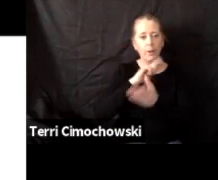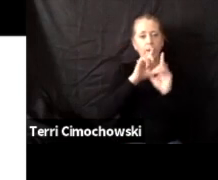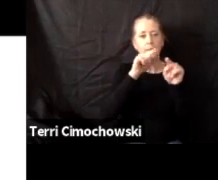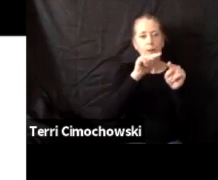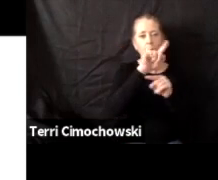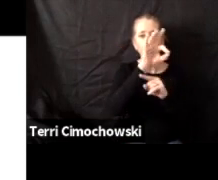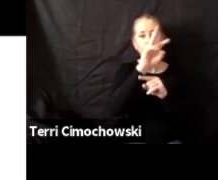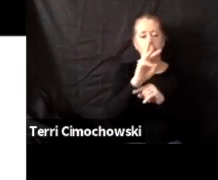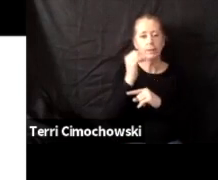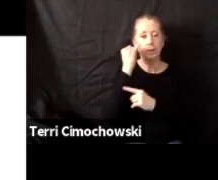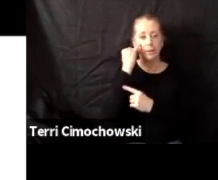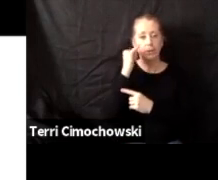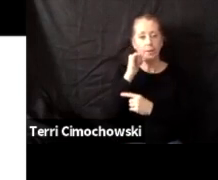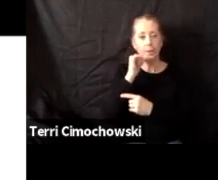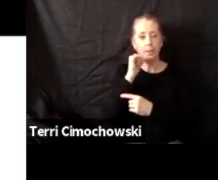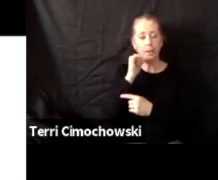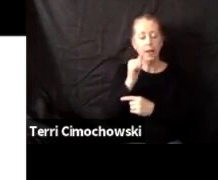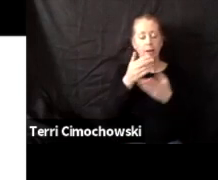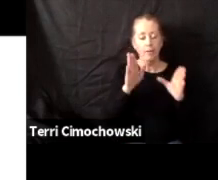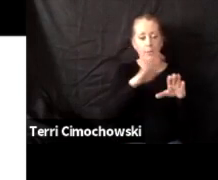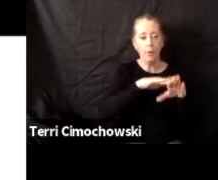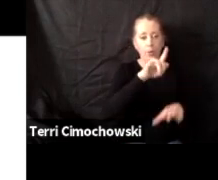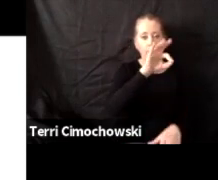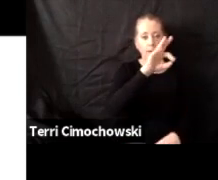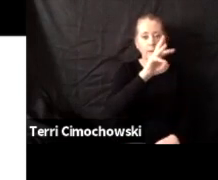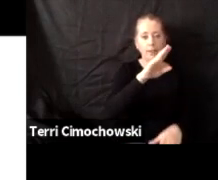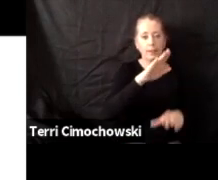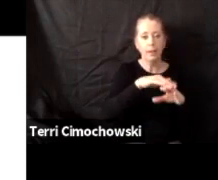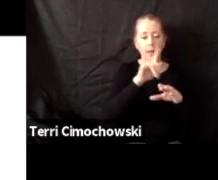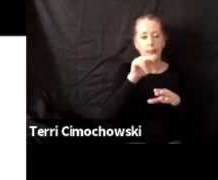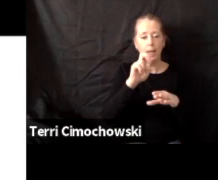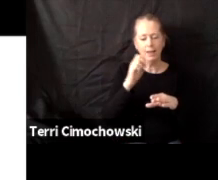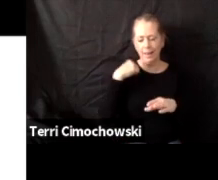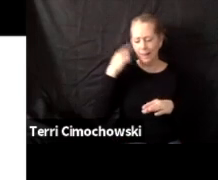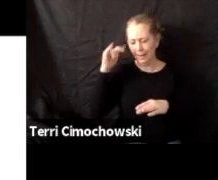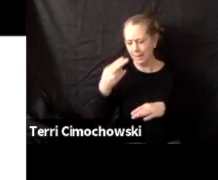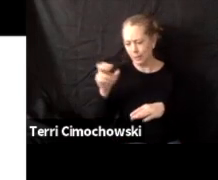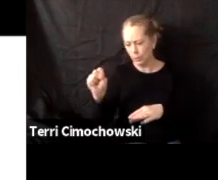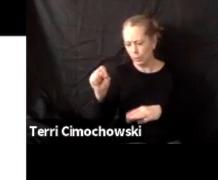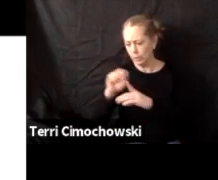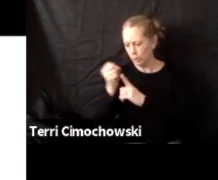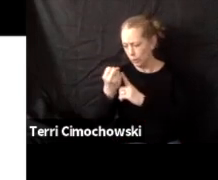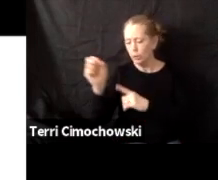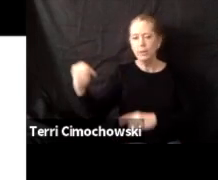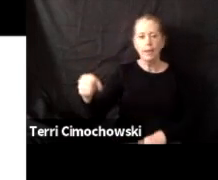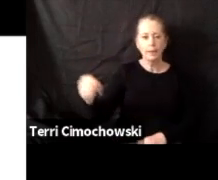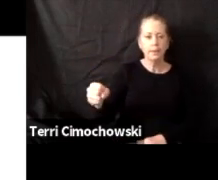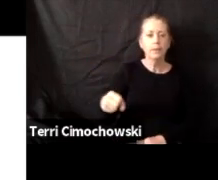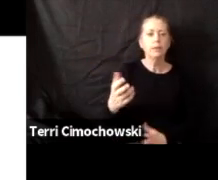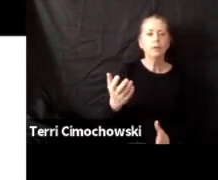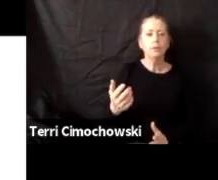not available in 196 Online, so I'm assuming this is a high school situation. Okay, so yes, then